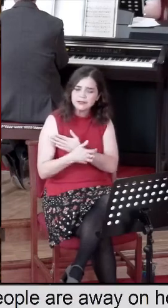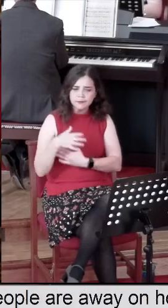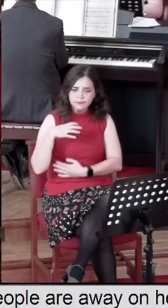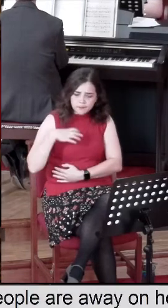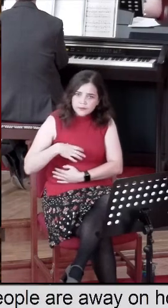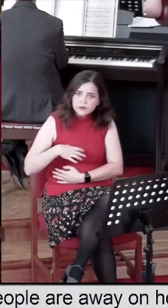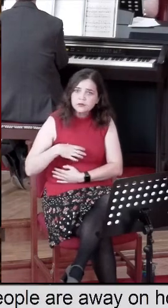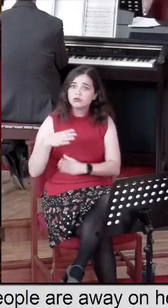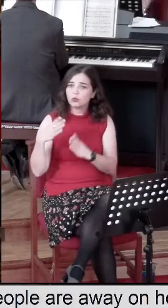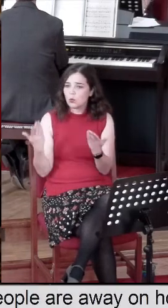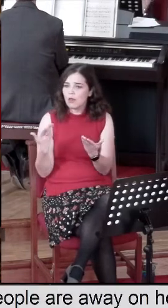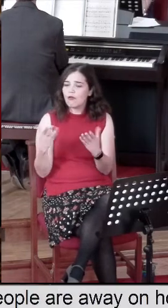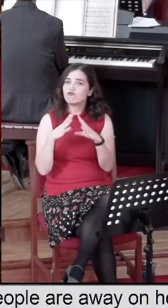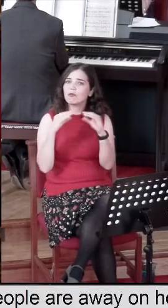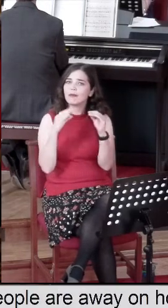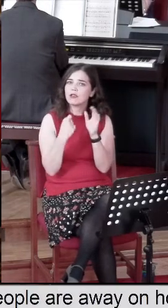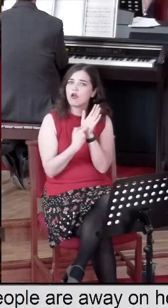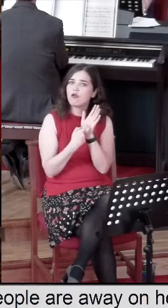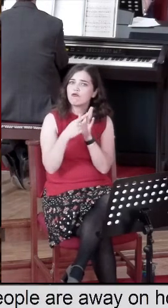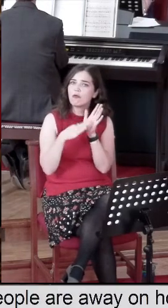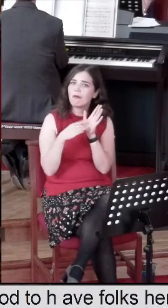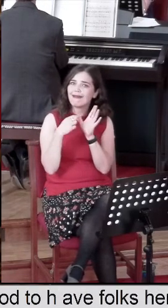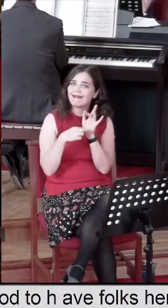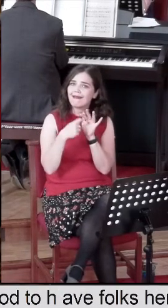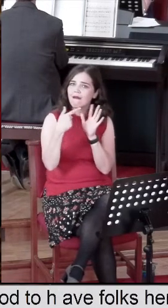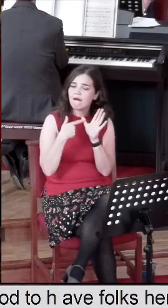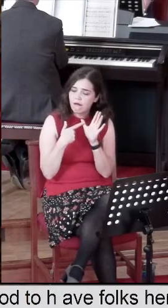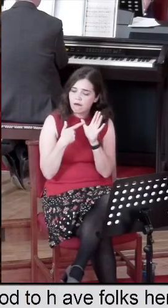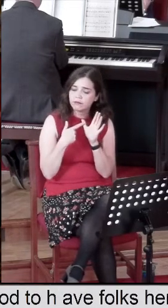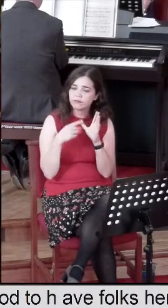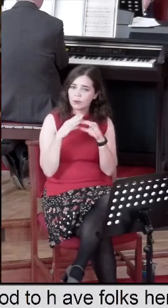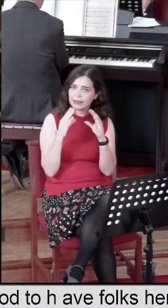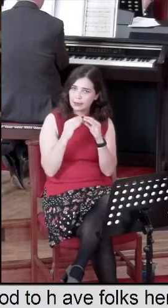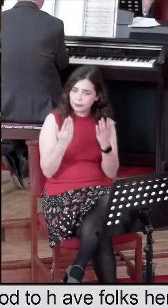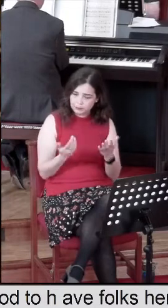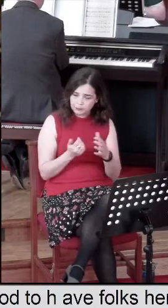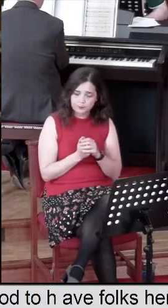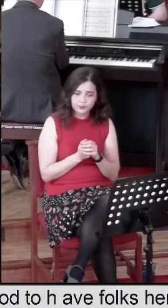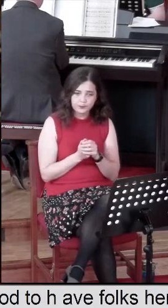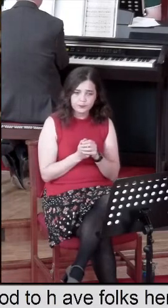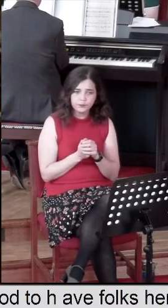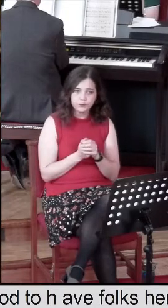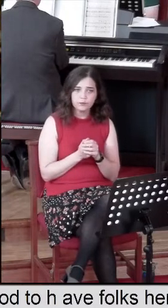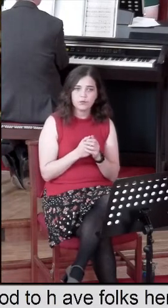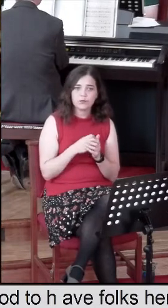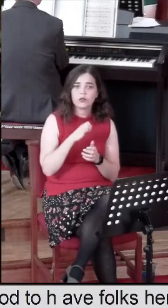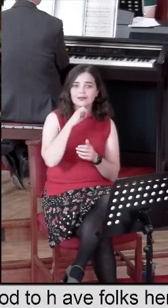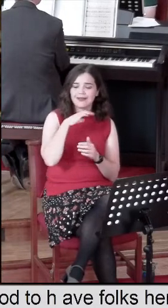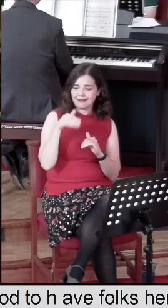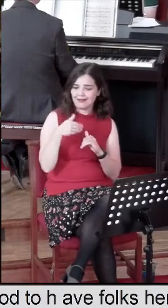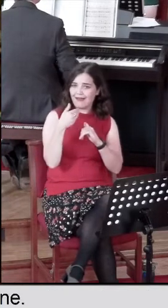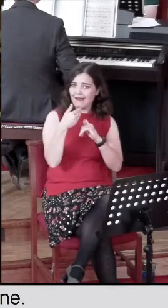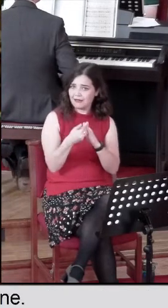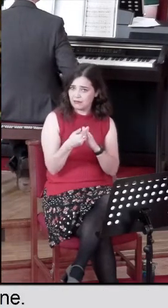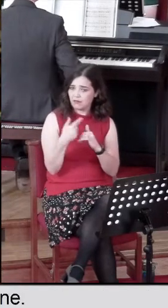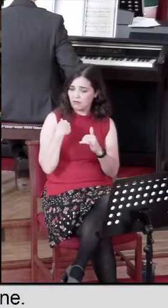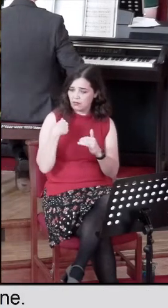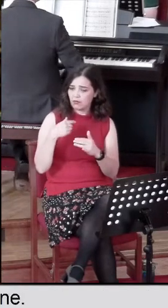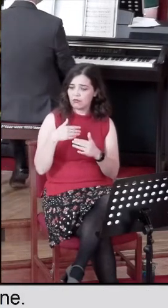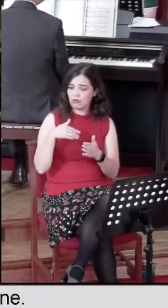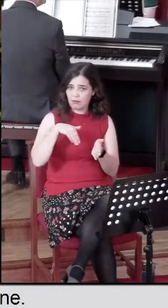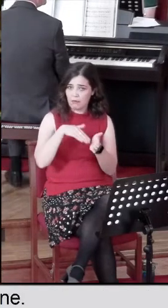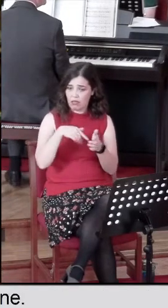in Romania. So that's after the service. And on Saturday, being the end of the month, Saturday the 27th,